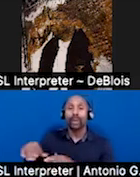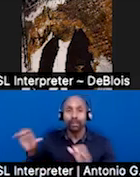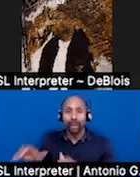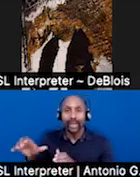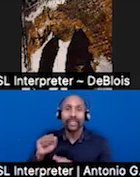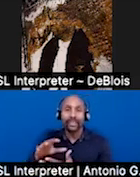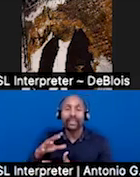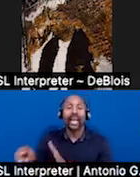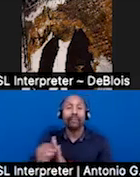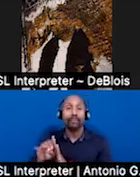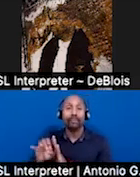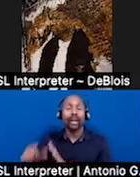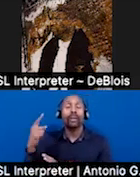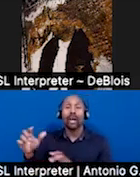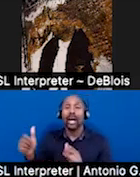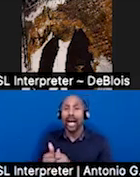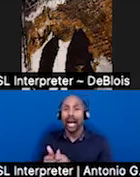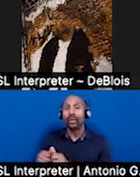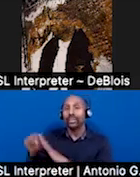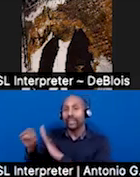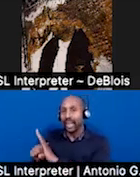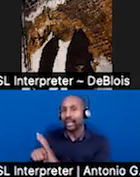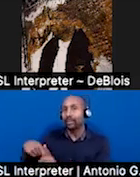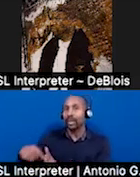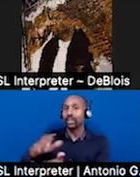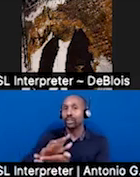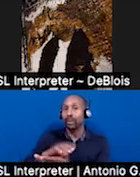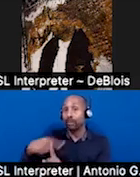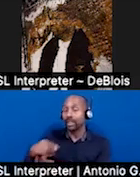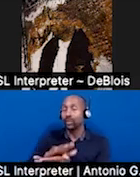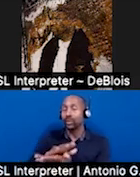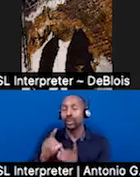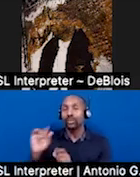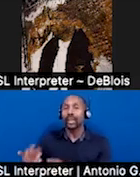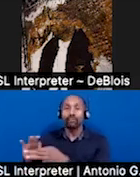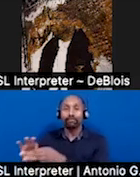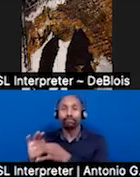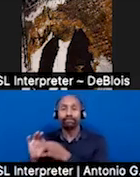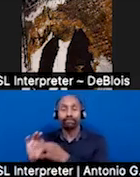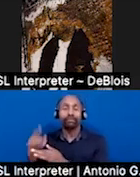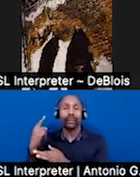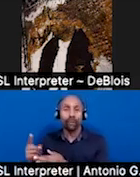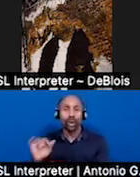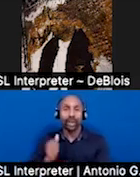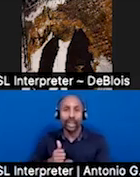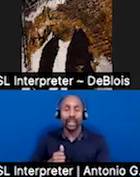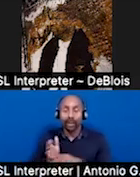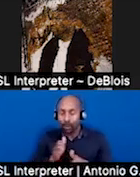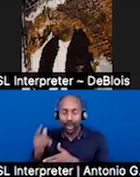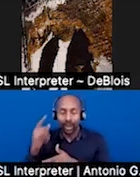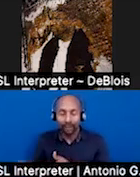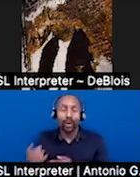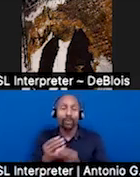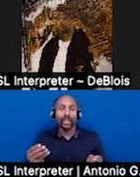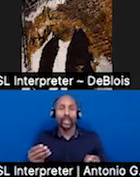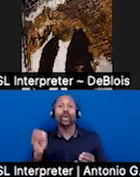school districts can coordinate and make sure that regardless of the pathway of a material or technology is reaching